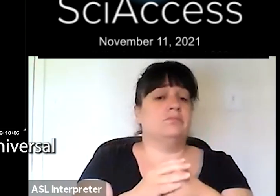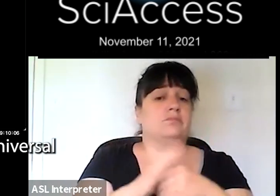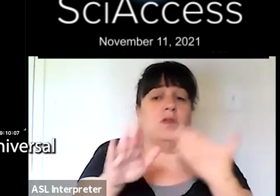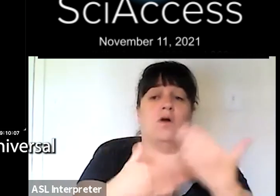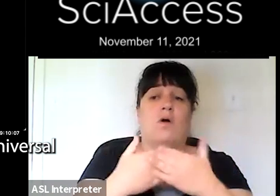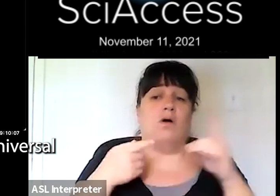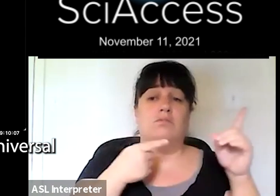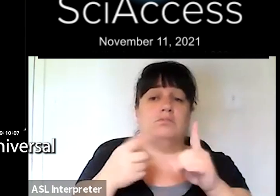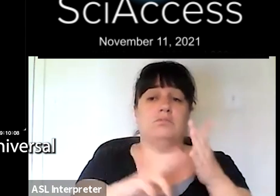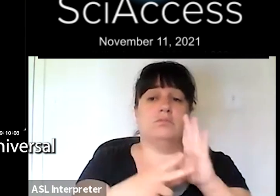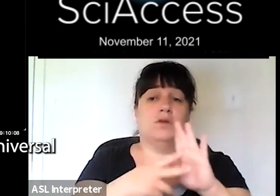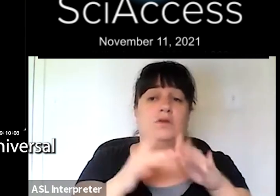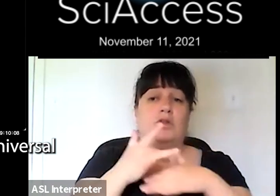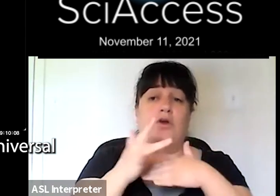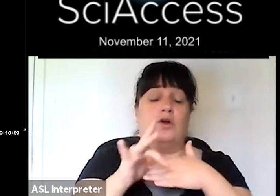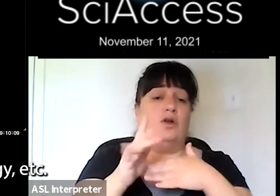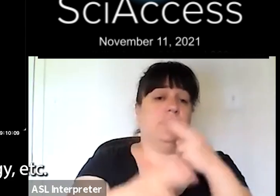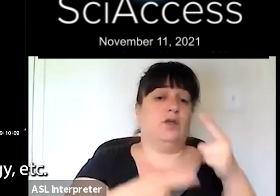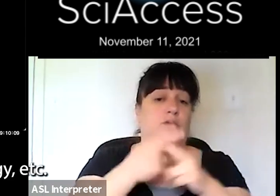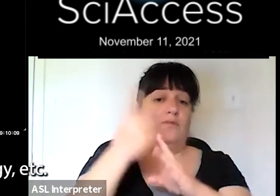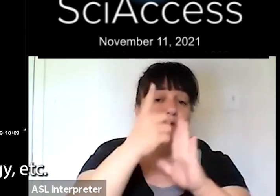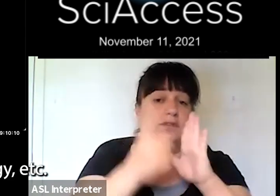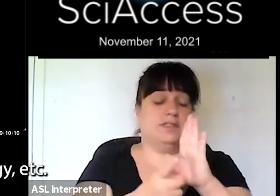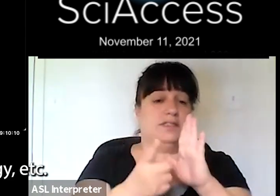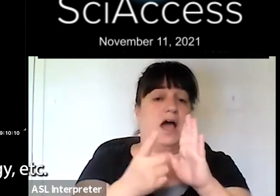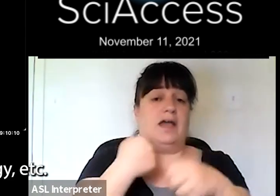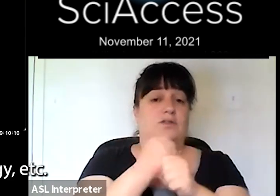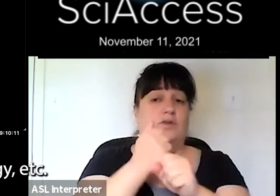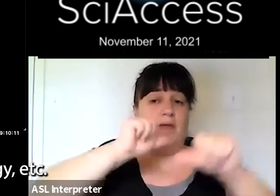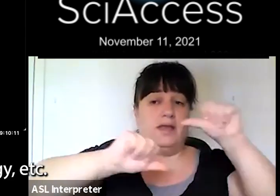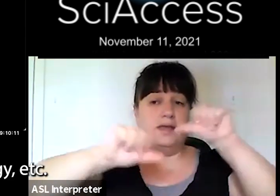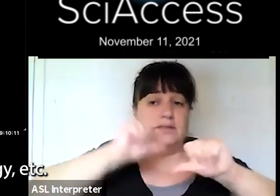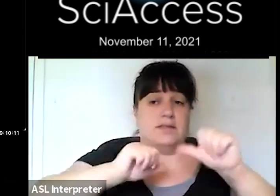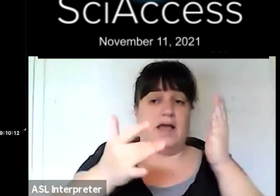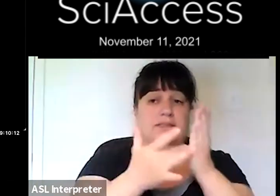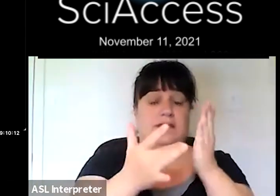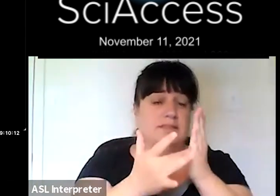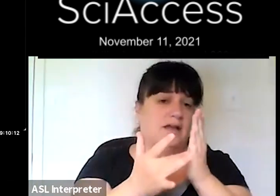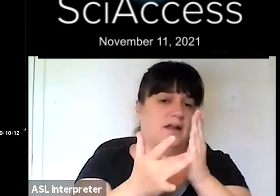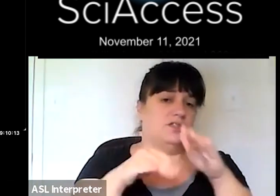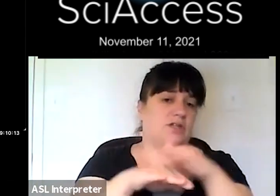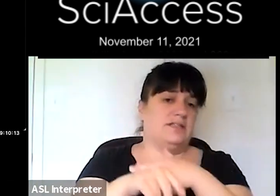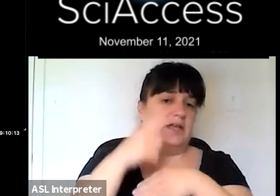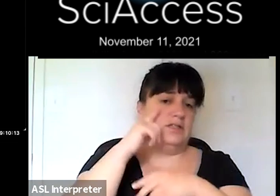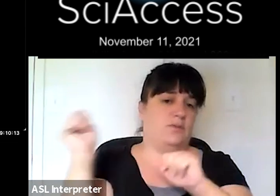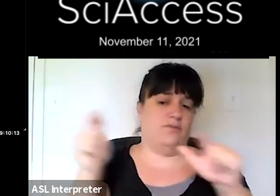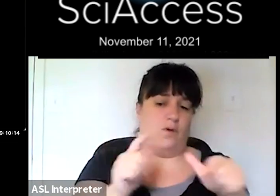intent of the early universal design to make science and technology, et cetera, accessible for